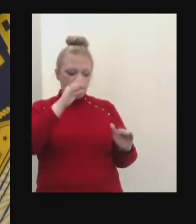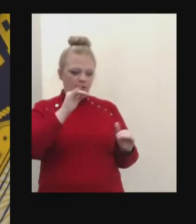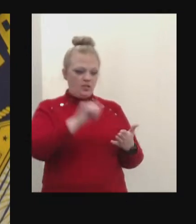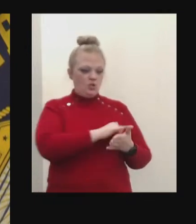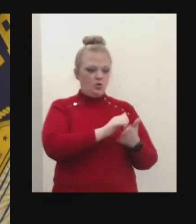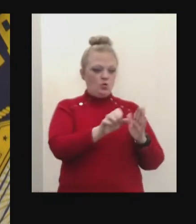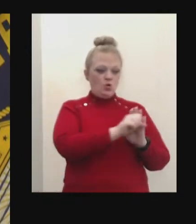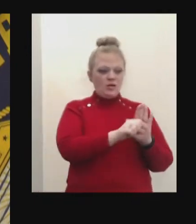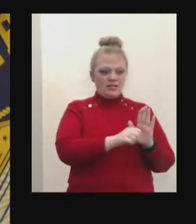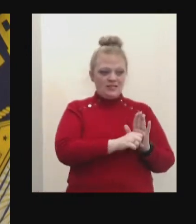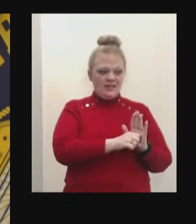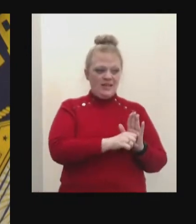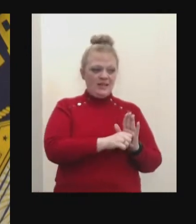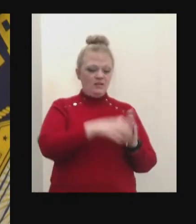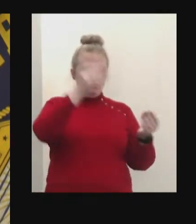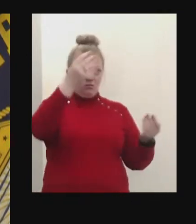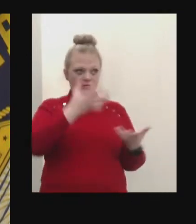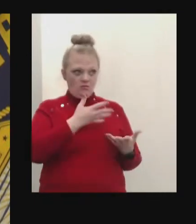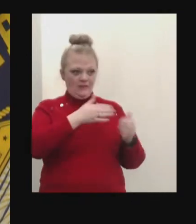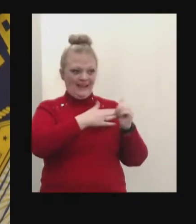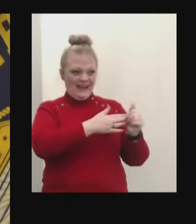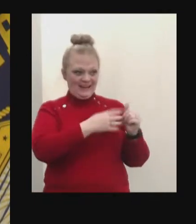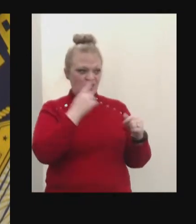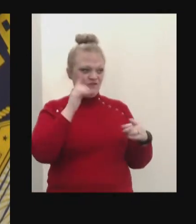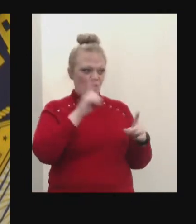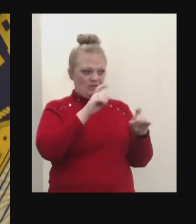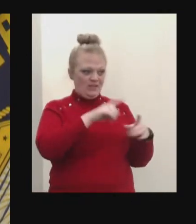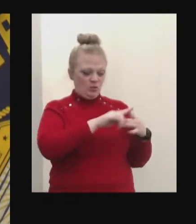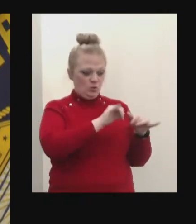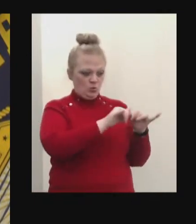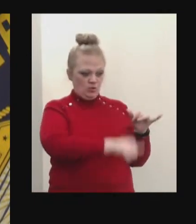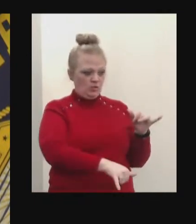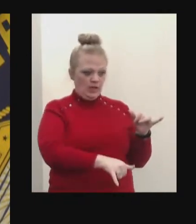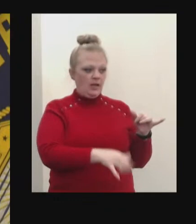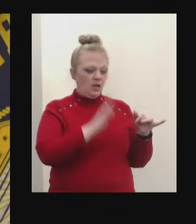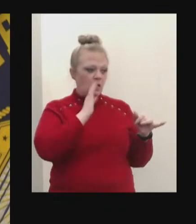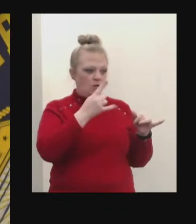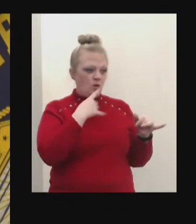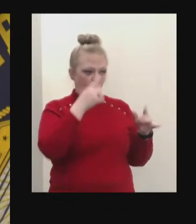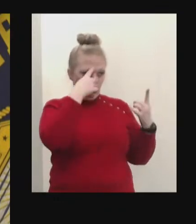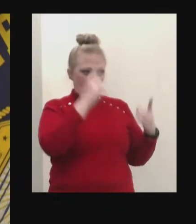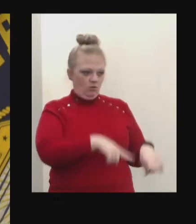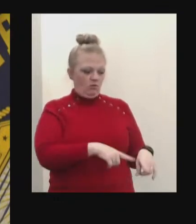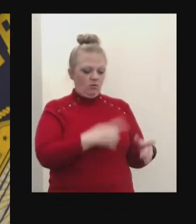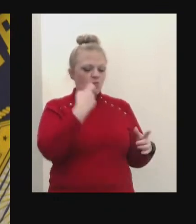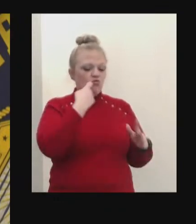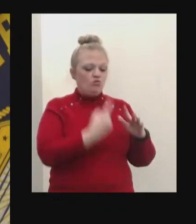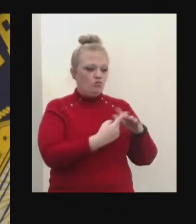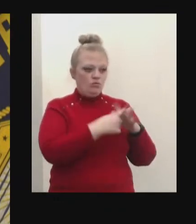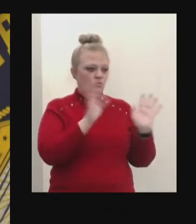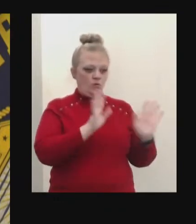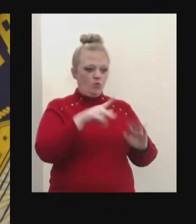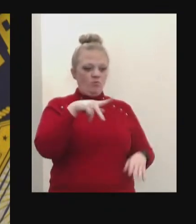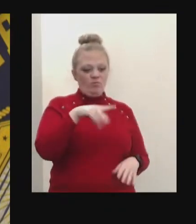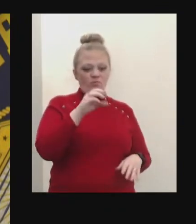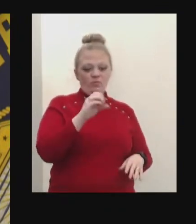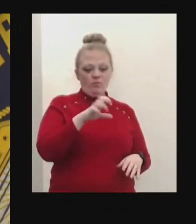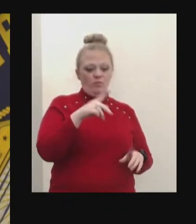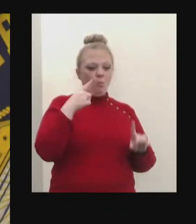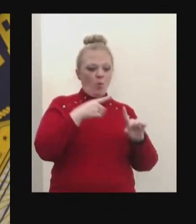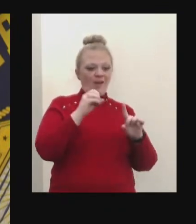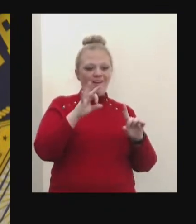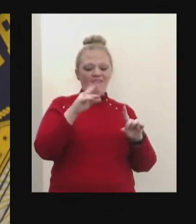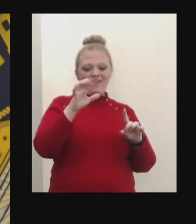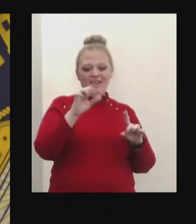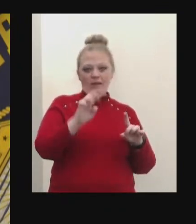stay guidance, also to say the same. That was just brought up on a recent call. It is the point of care. The rapid test, as we